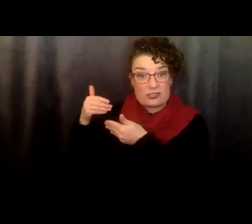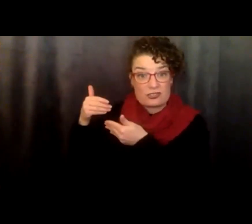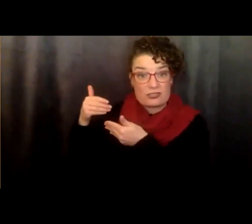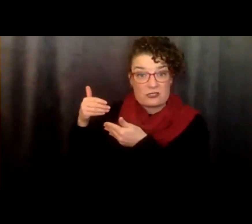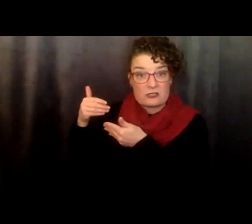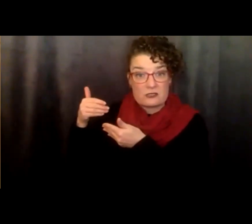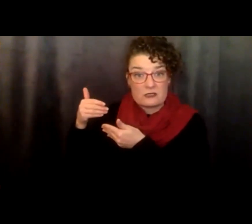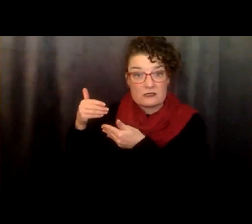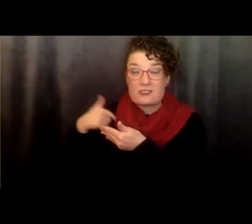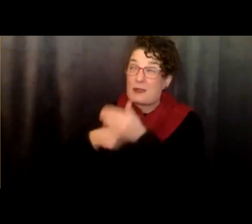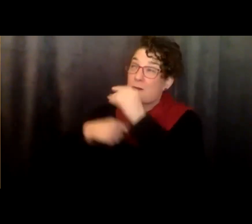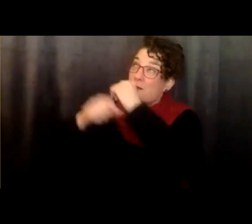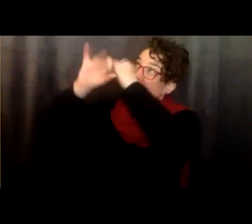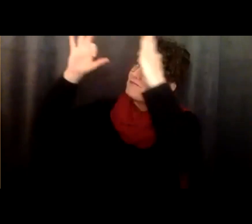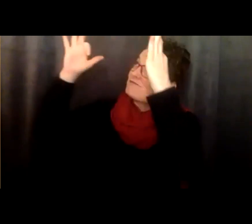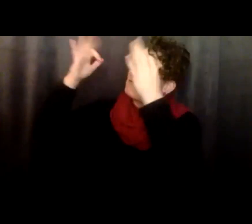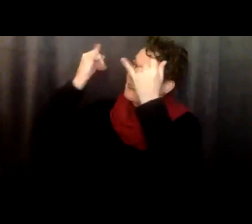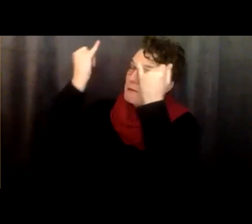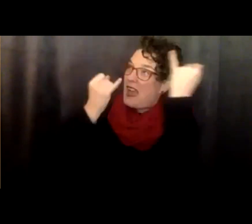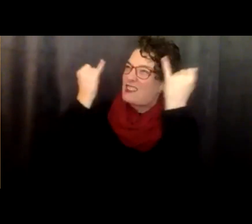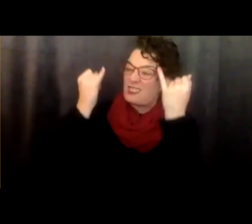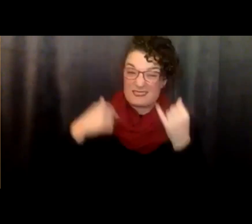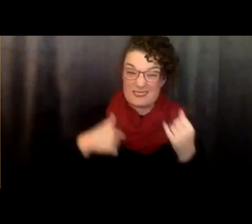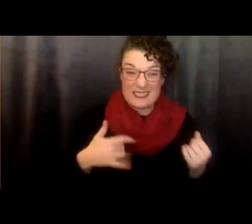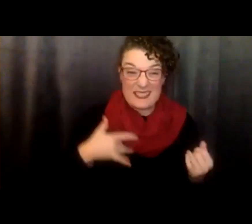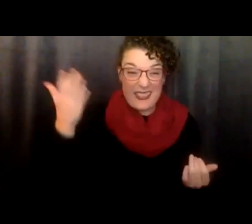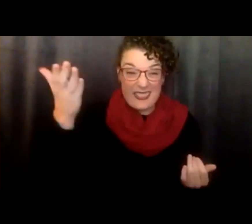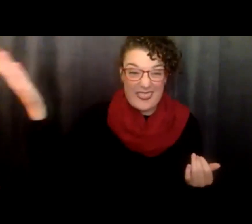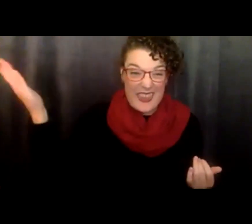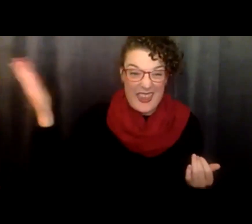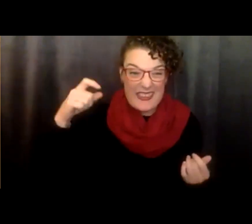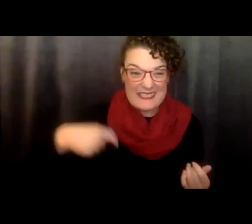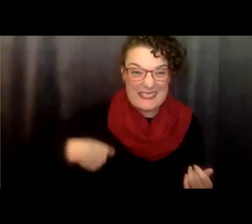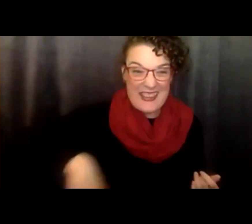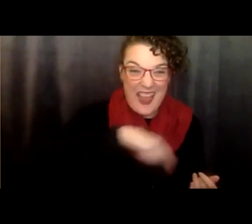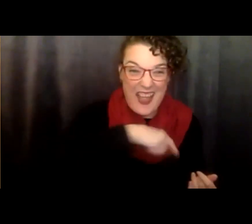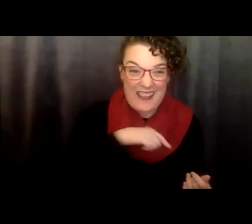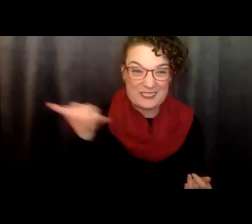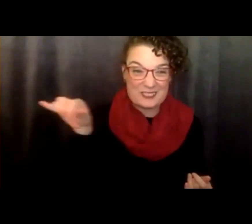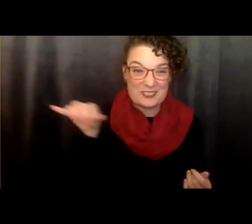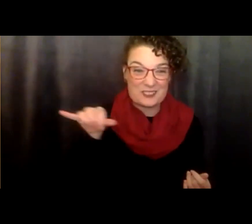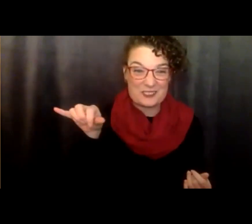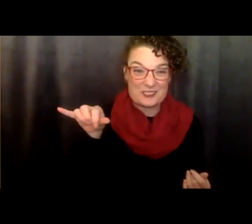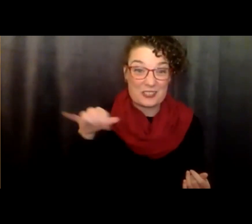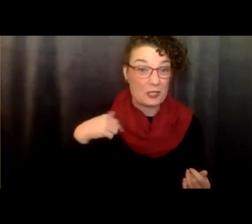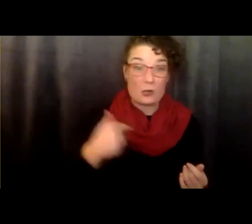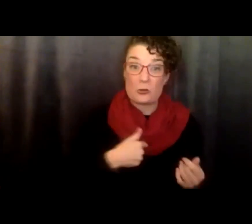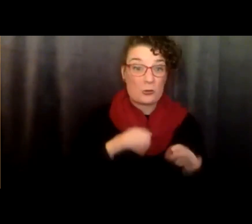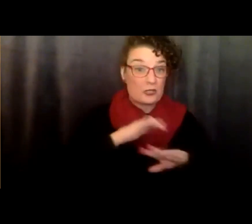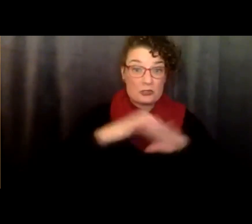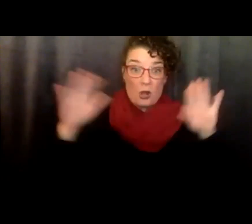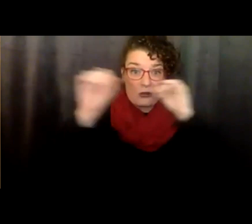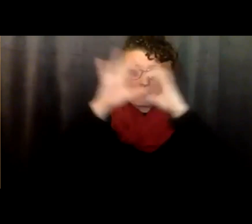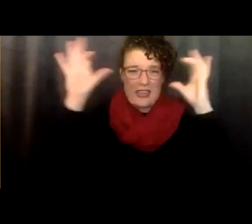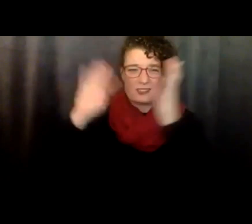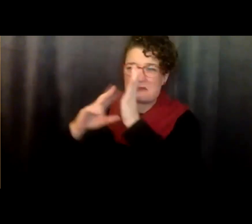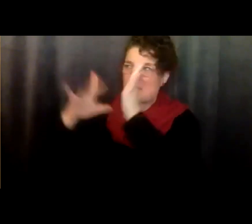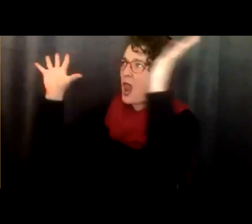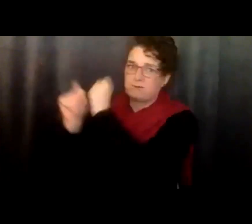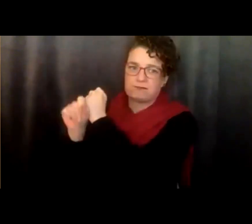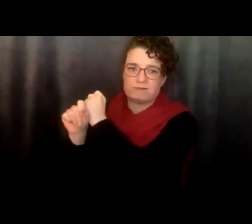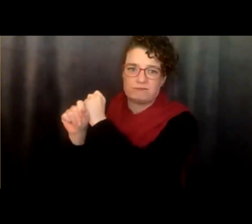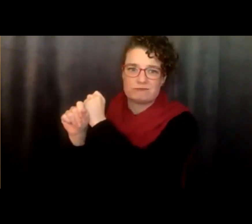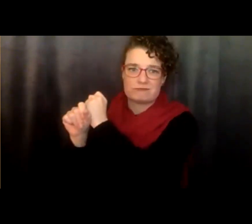these ancestors that we imagine, that they need us as well. They need us to imagine them, to kind of literally remember